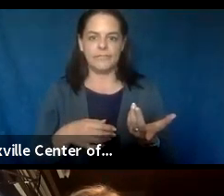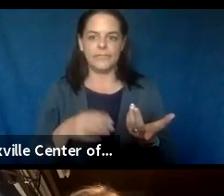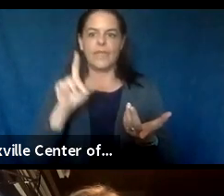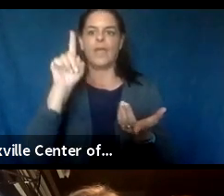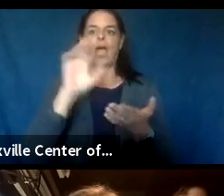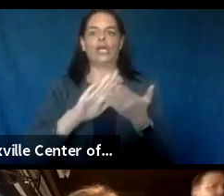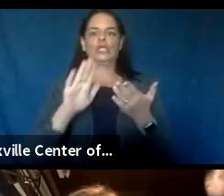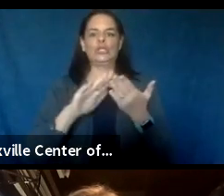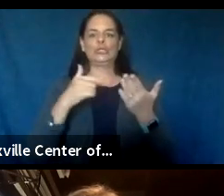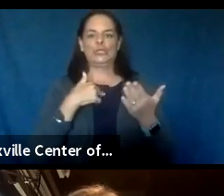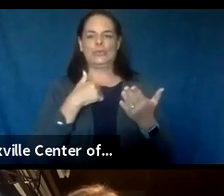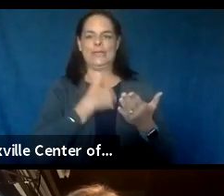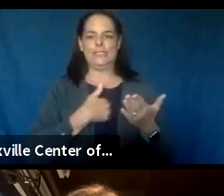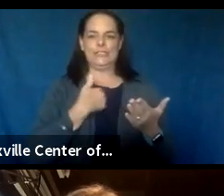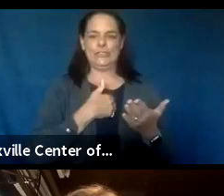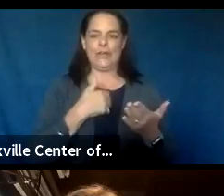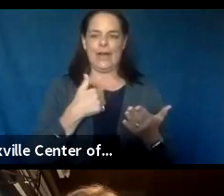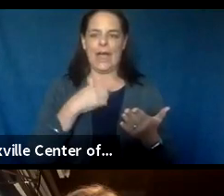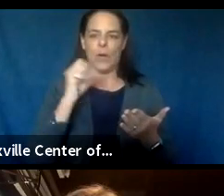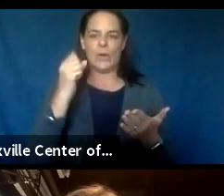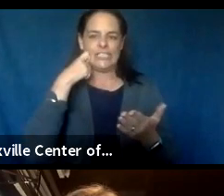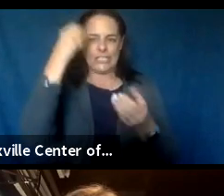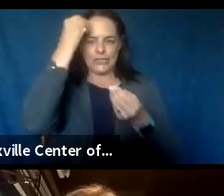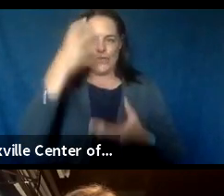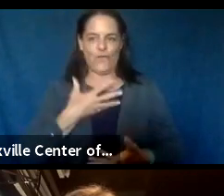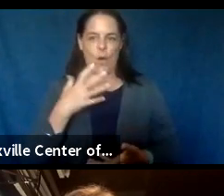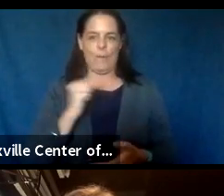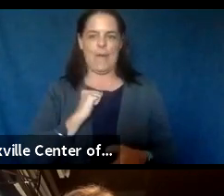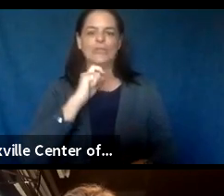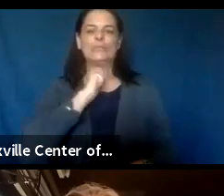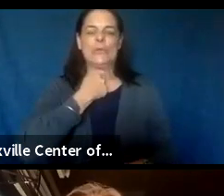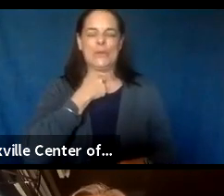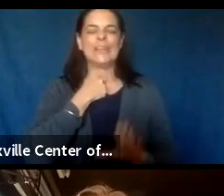Excuse me, I was just informed that I was muted